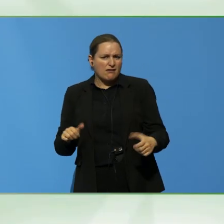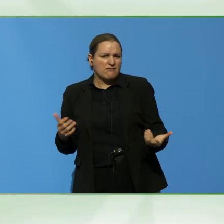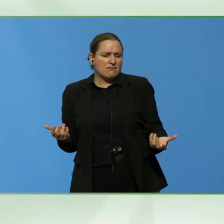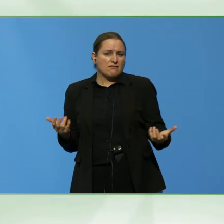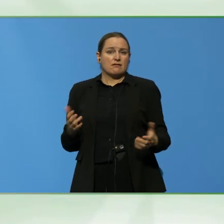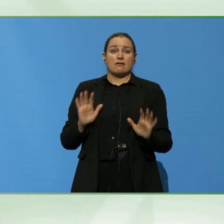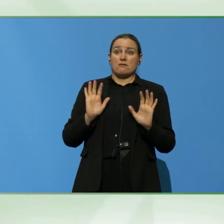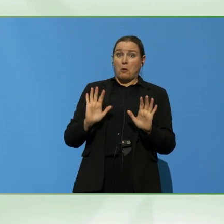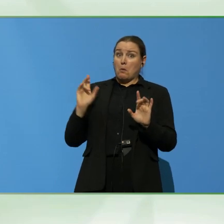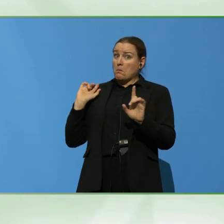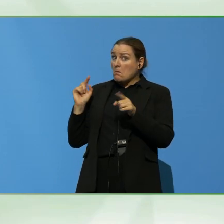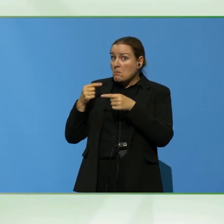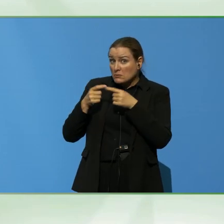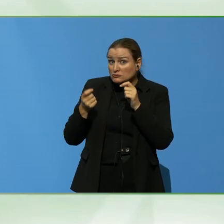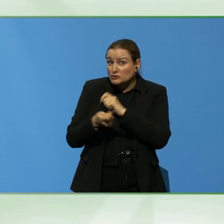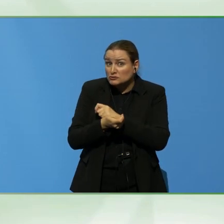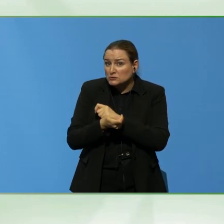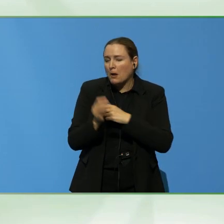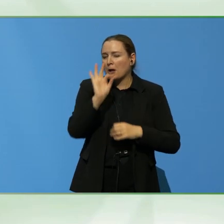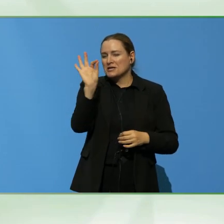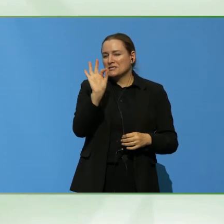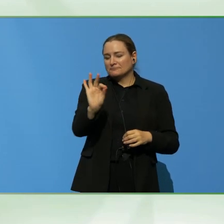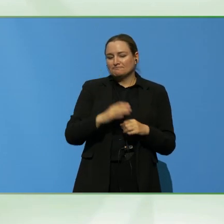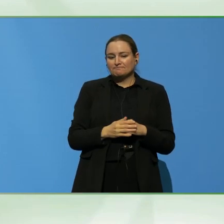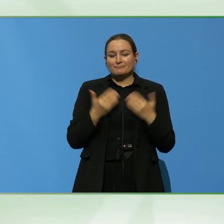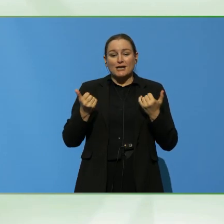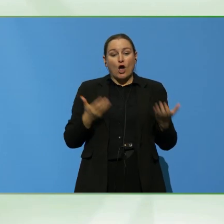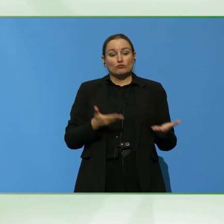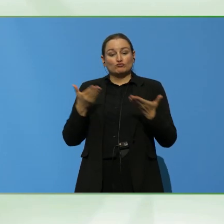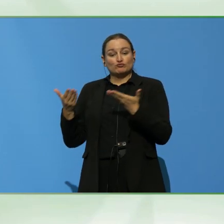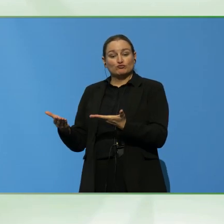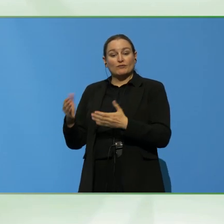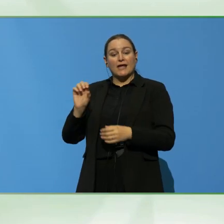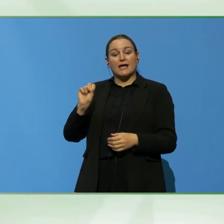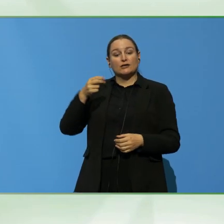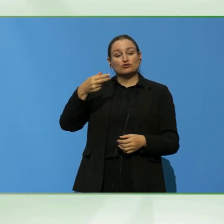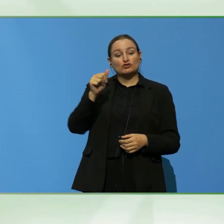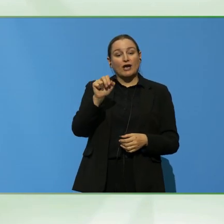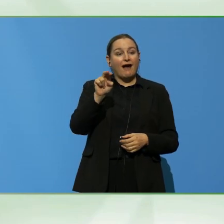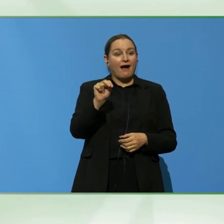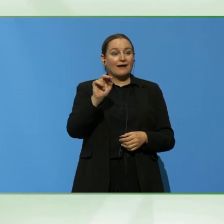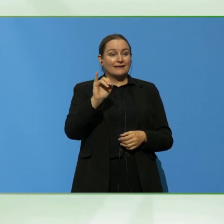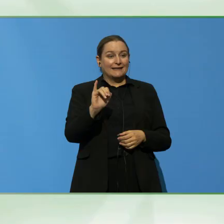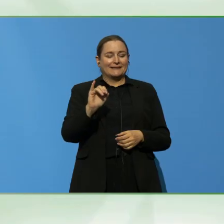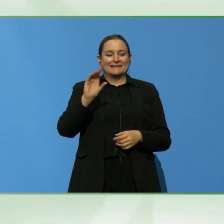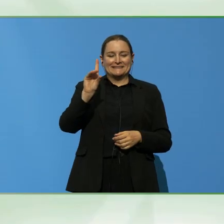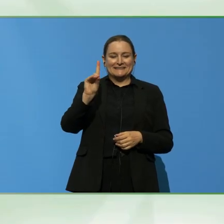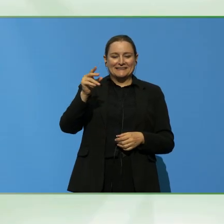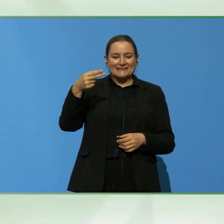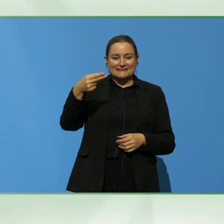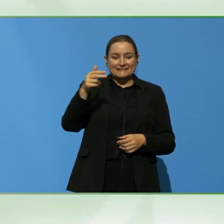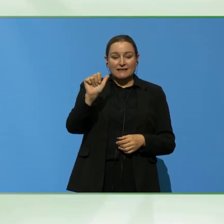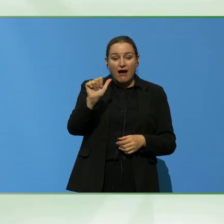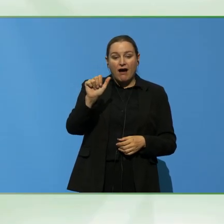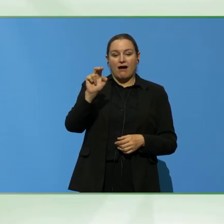that, and that is Shani Danda, and I'll let her give you the rest of her also quite illustrious acting career. Amongst others, she wears